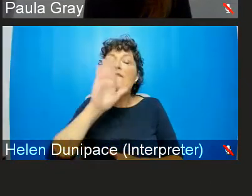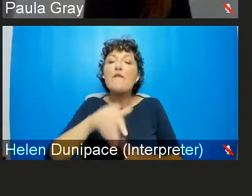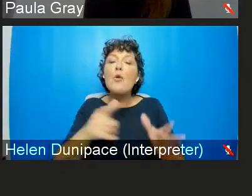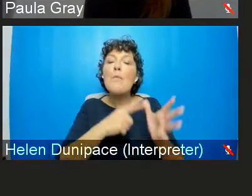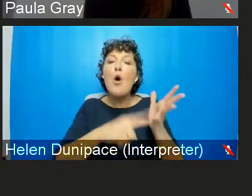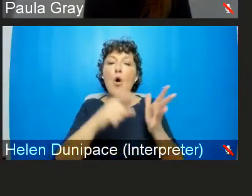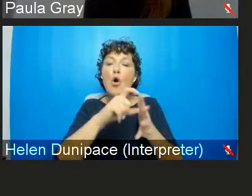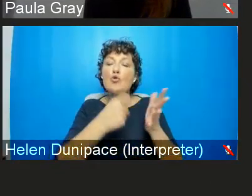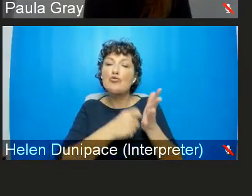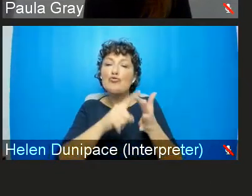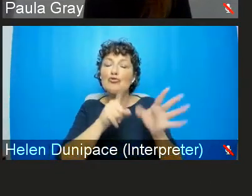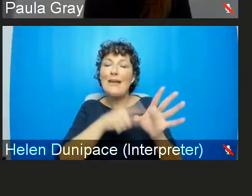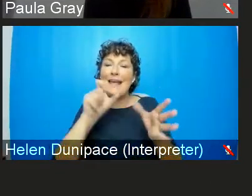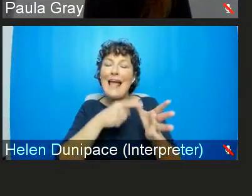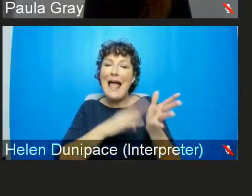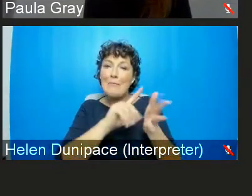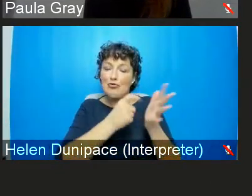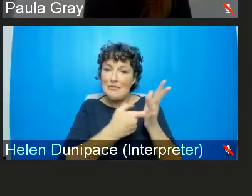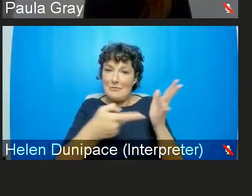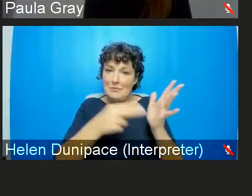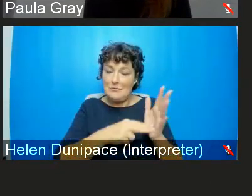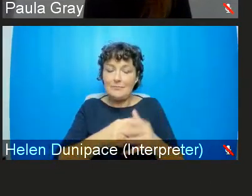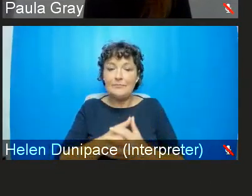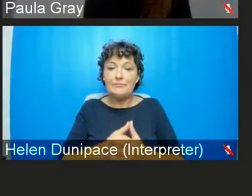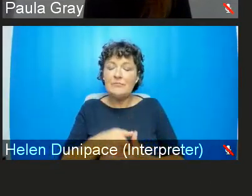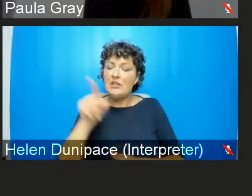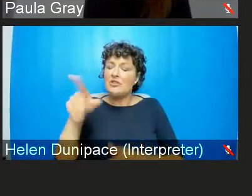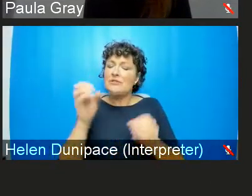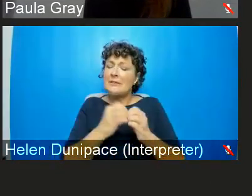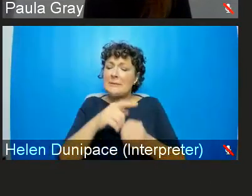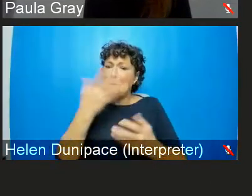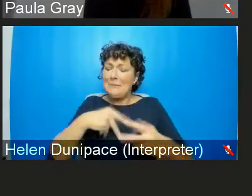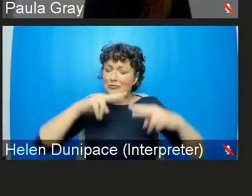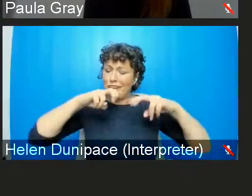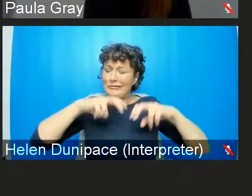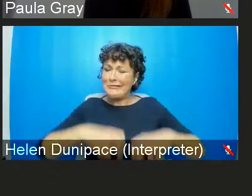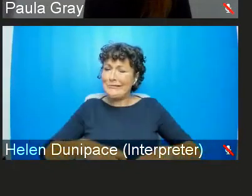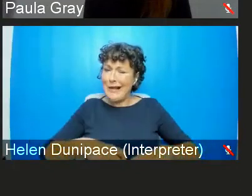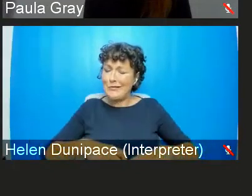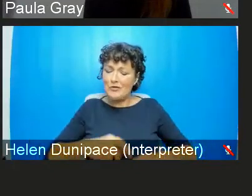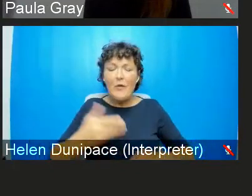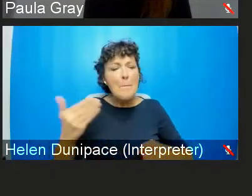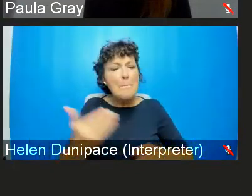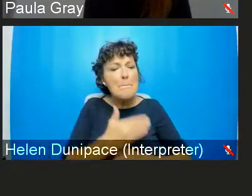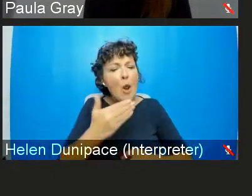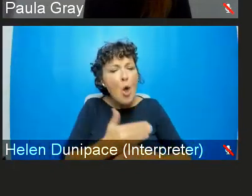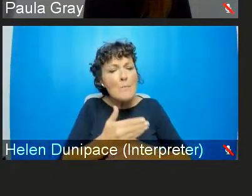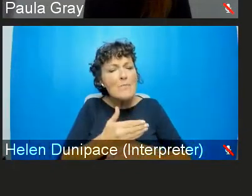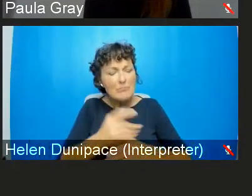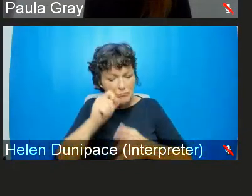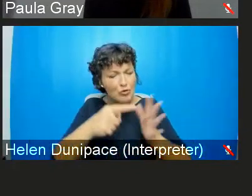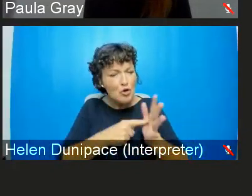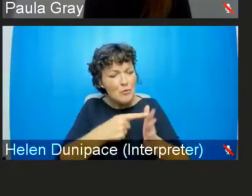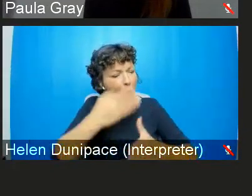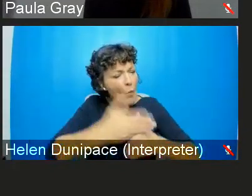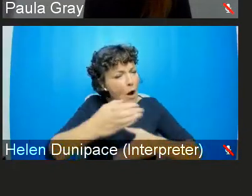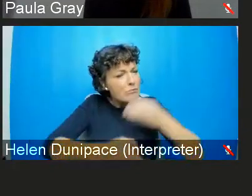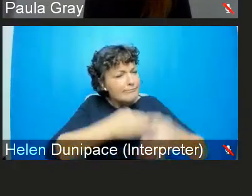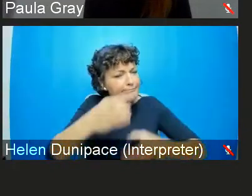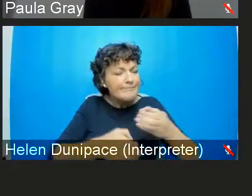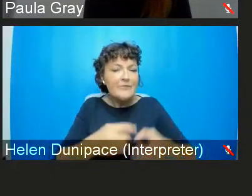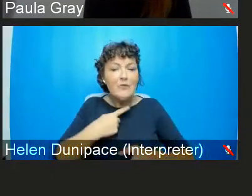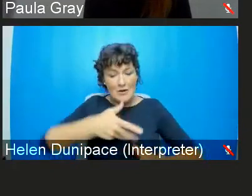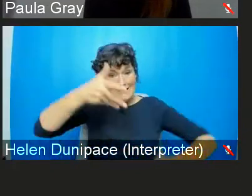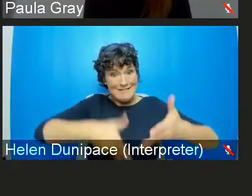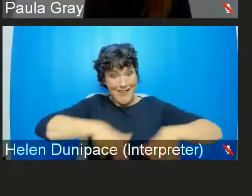So the findings of the employment research project on deaf sign language, particularly about the findings of the employment